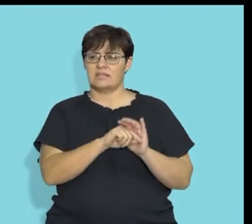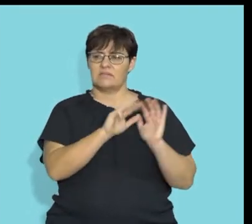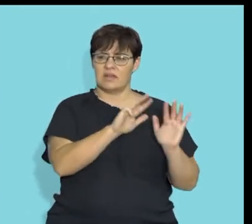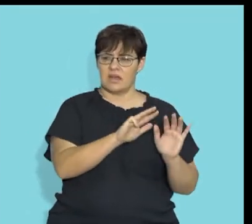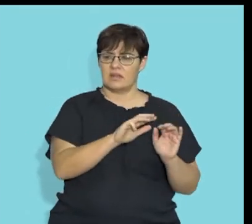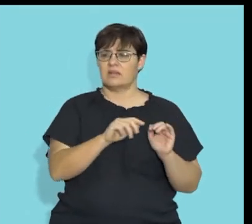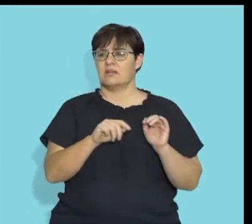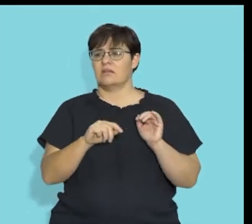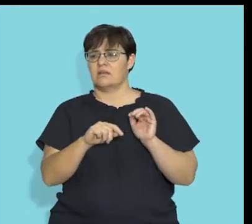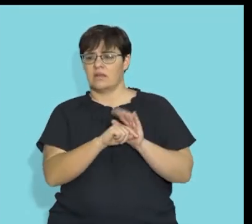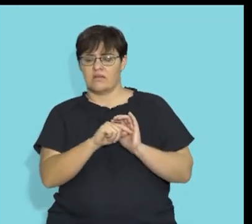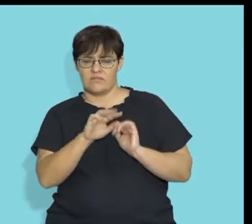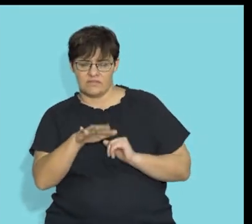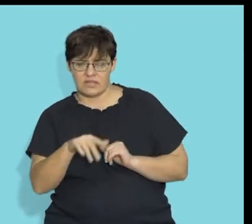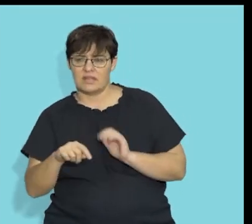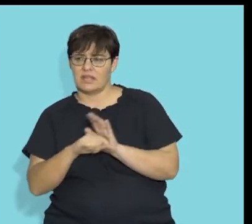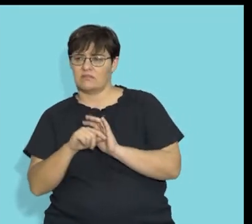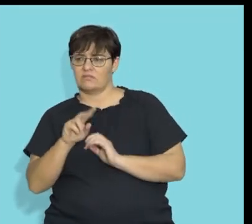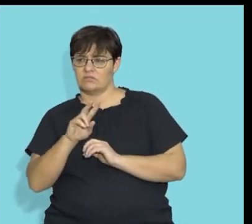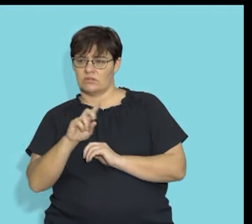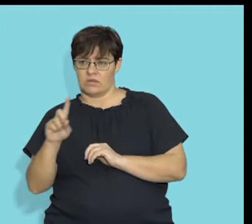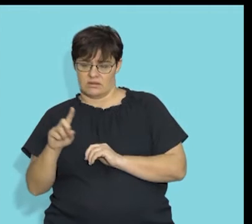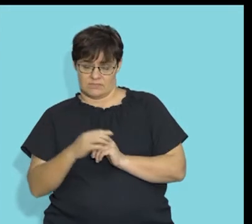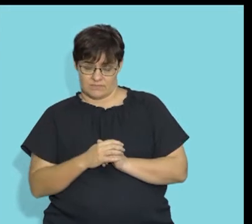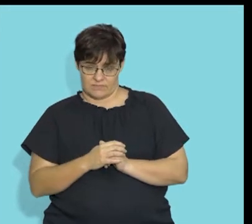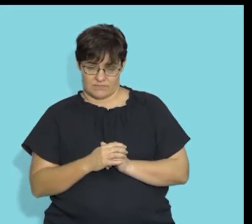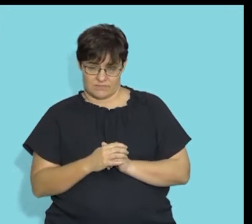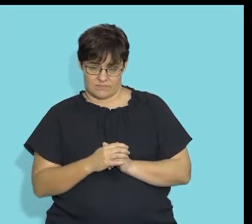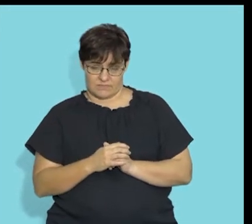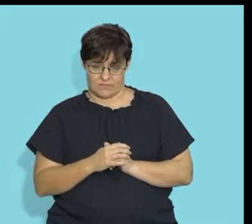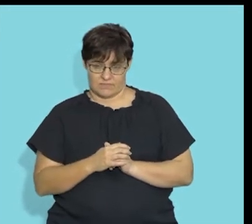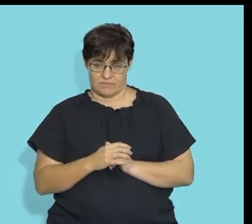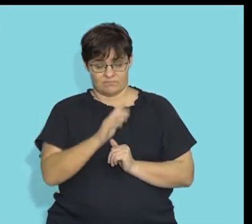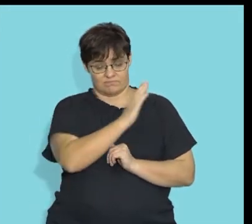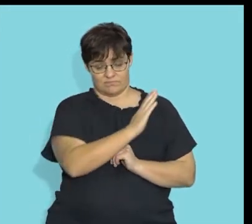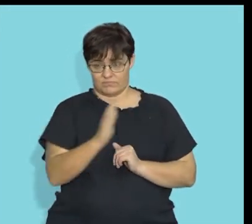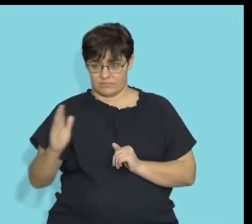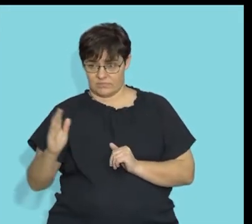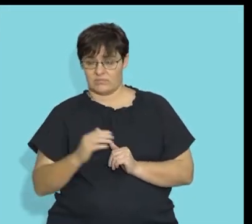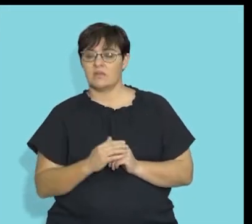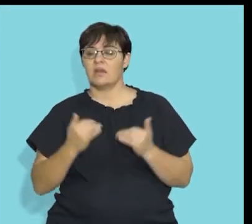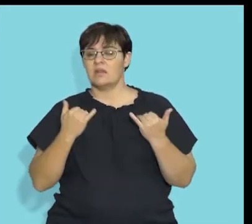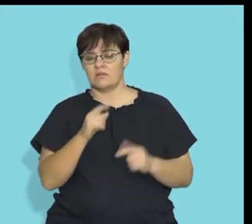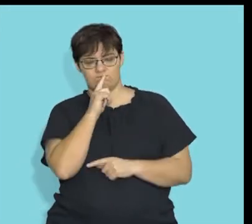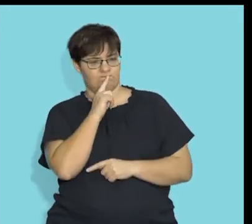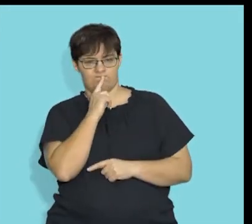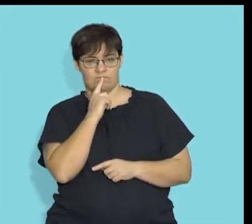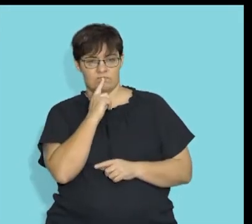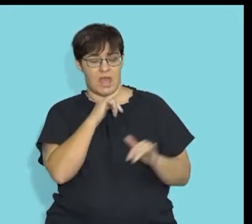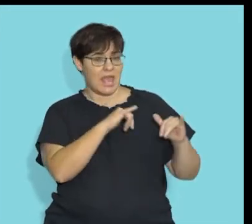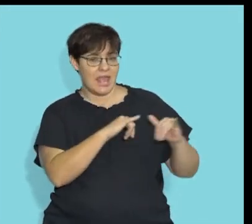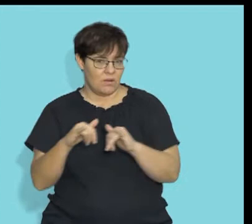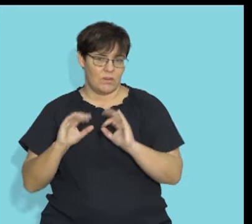19 minus 21 is equal to negative 40. Now that I have my first differences, I can see that